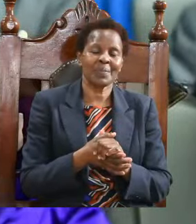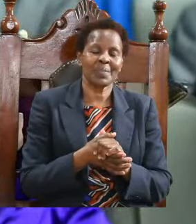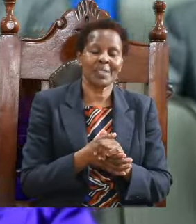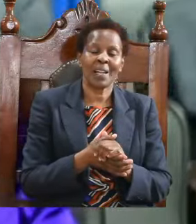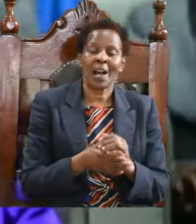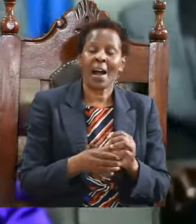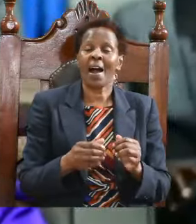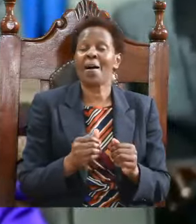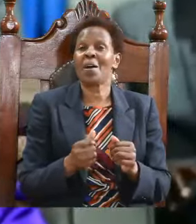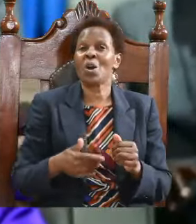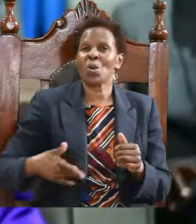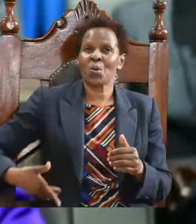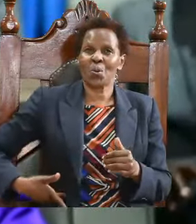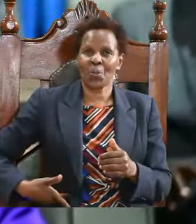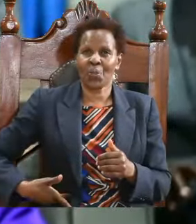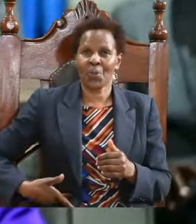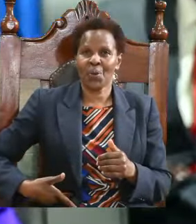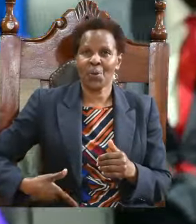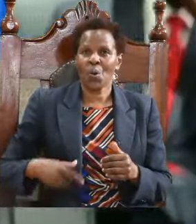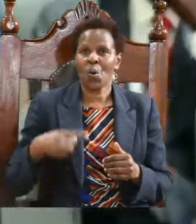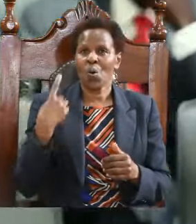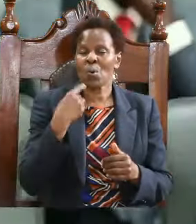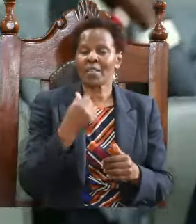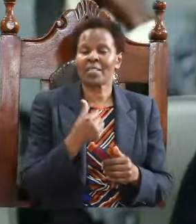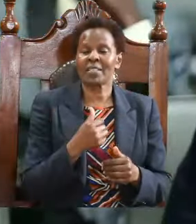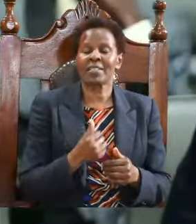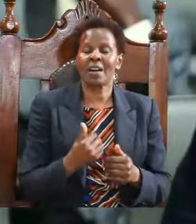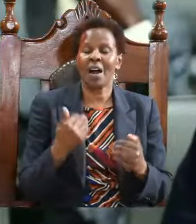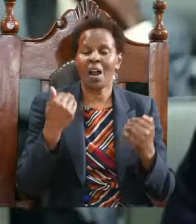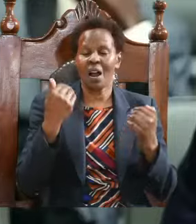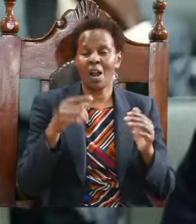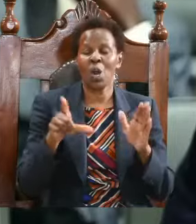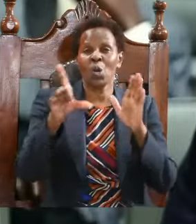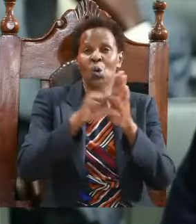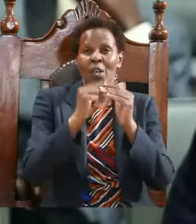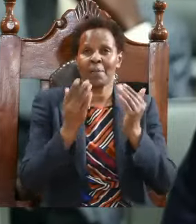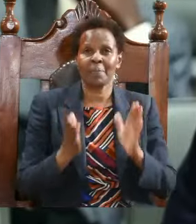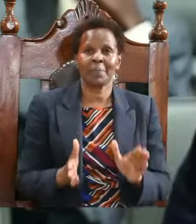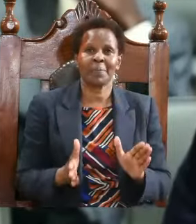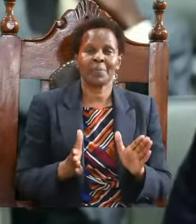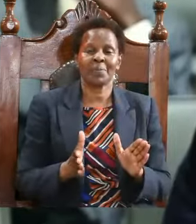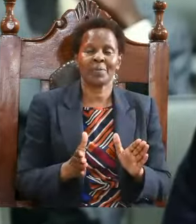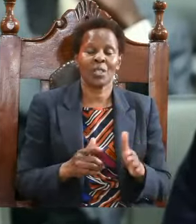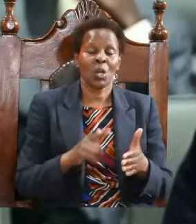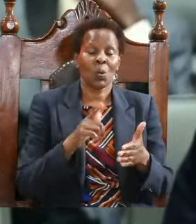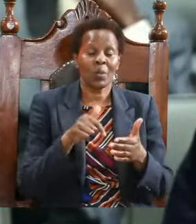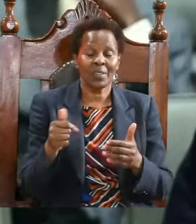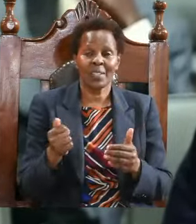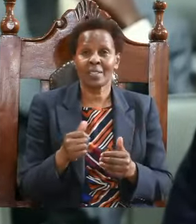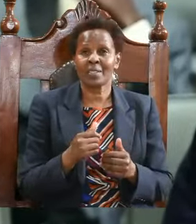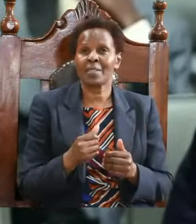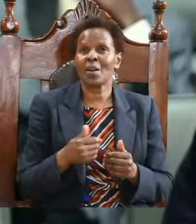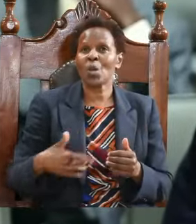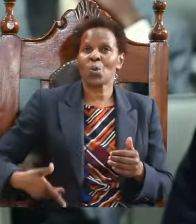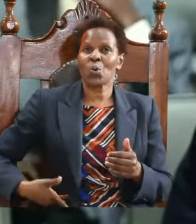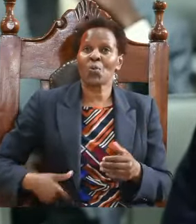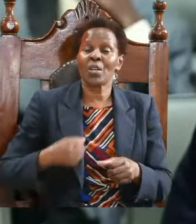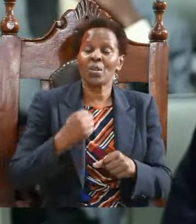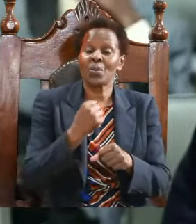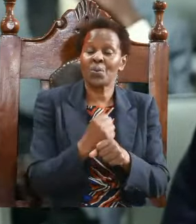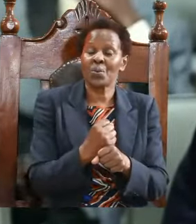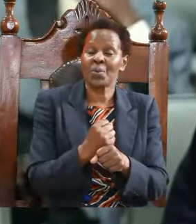Kijana ambaye ni wakili. He's a lawyer by profession. And what he is doing, he is